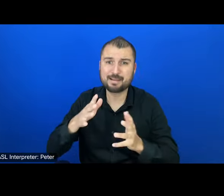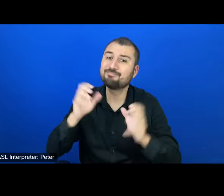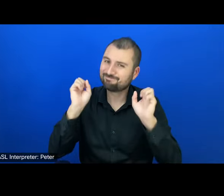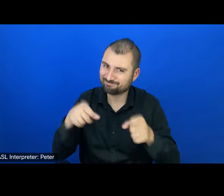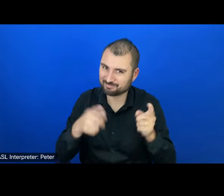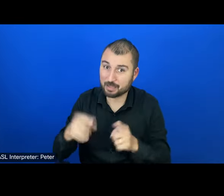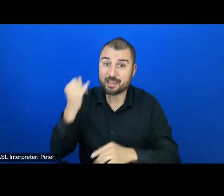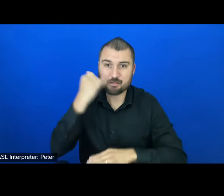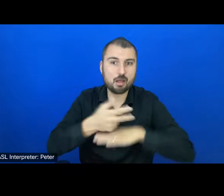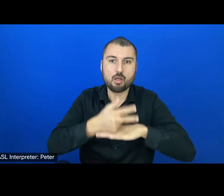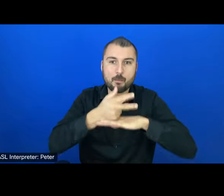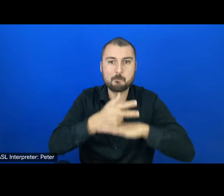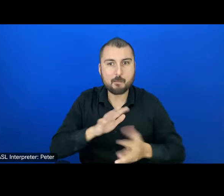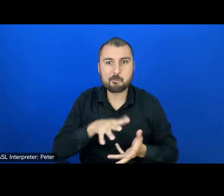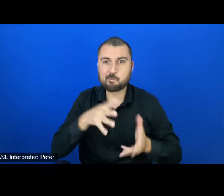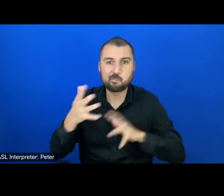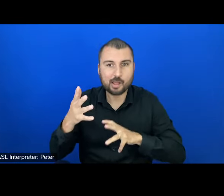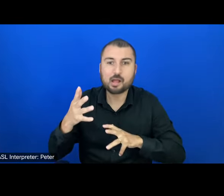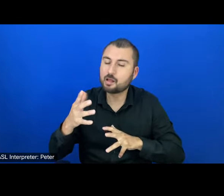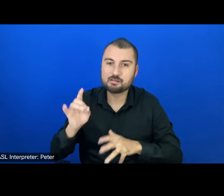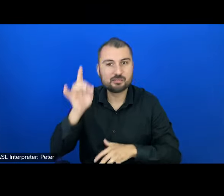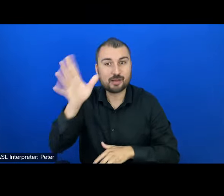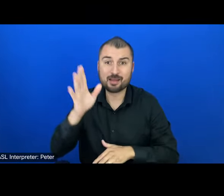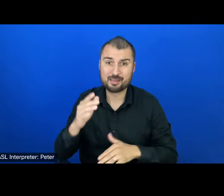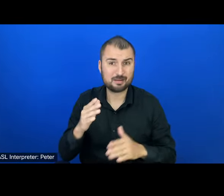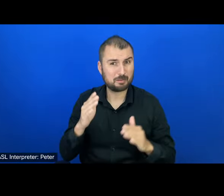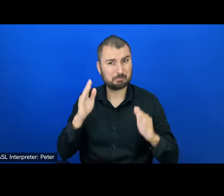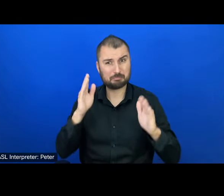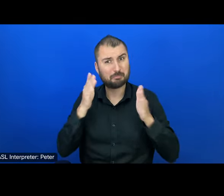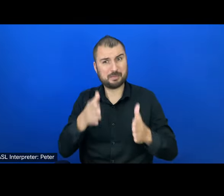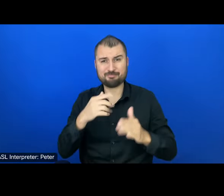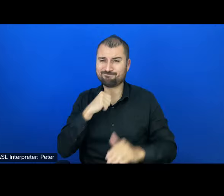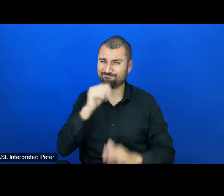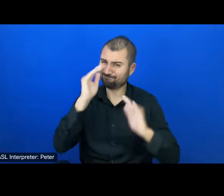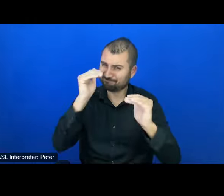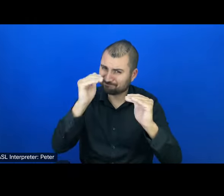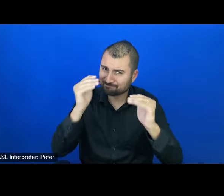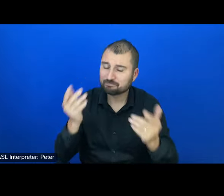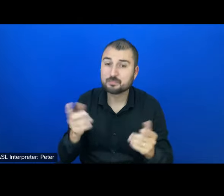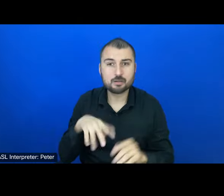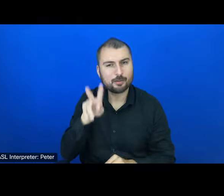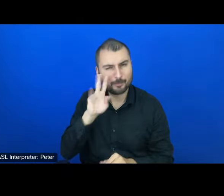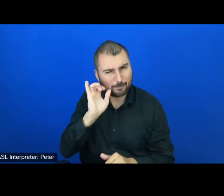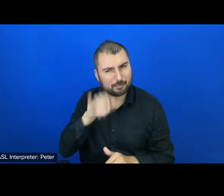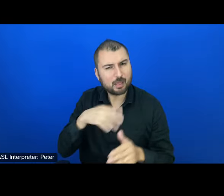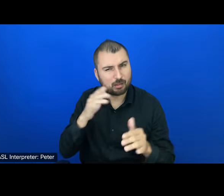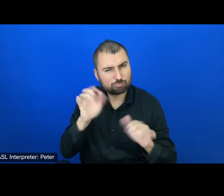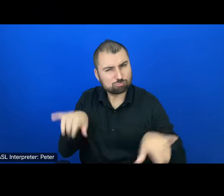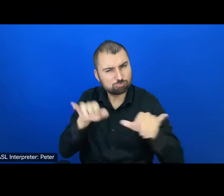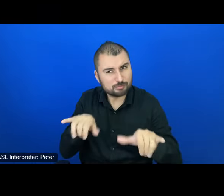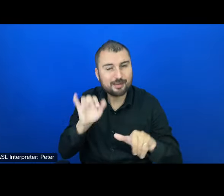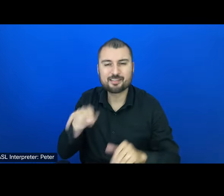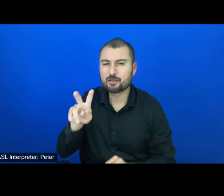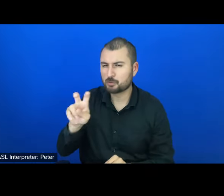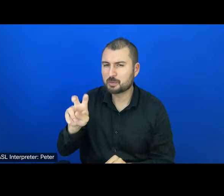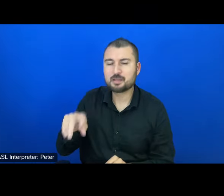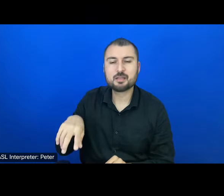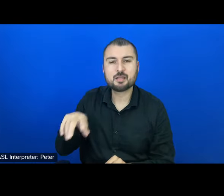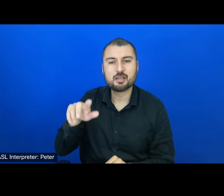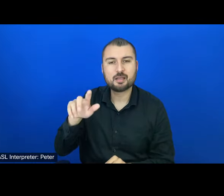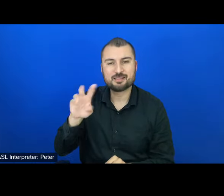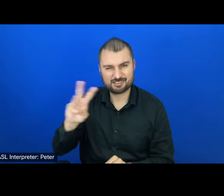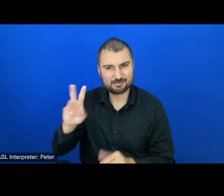scales fail catastrophically in an unpredicted manner. So you'll see that's sort of a routine. That amount of $266,000